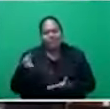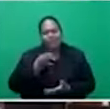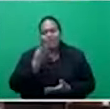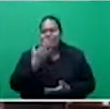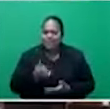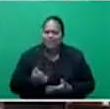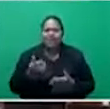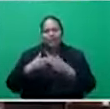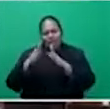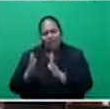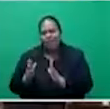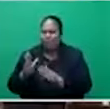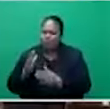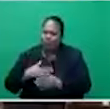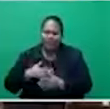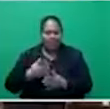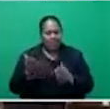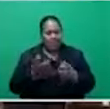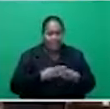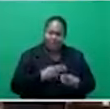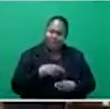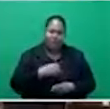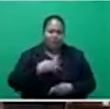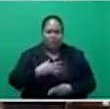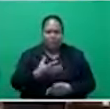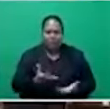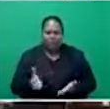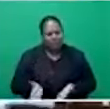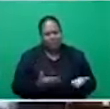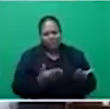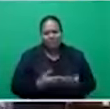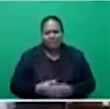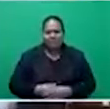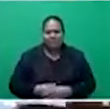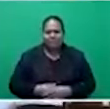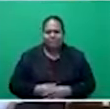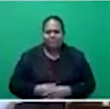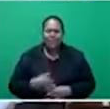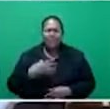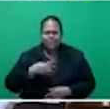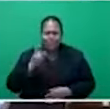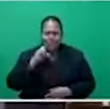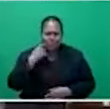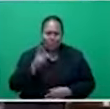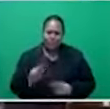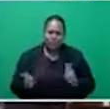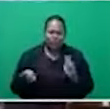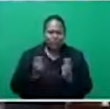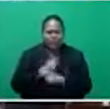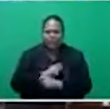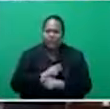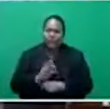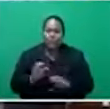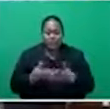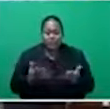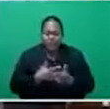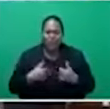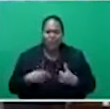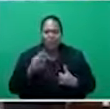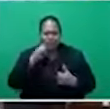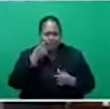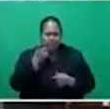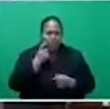so. More will come forward. And in that way, we will be able to rationalize the sugarcane industry, sir. There are some farmers who are doing well.